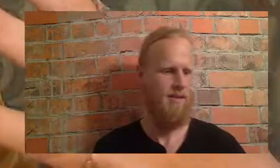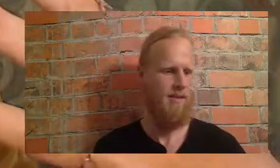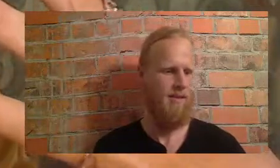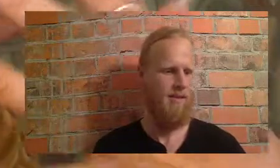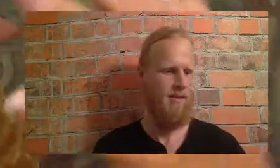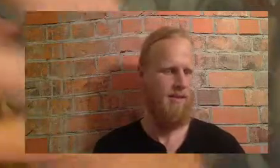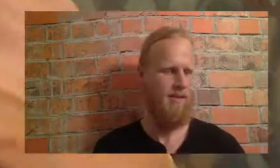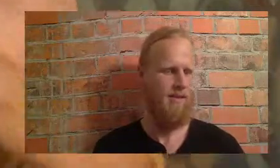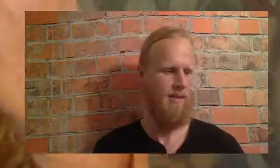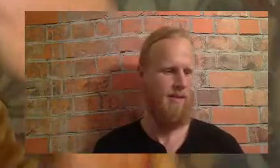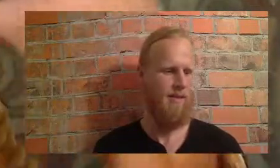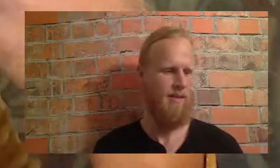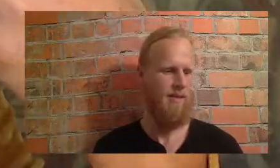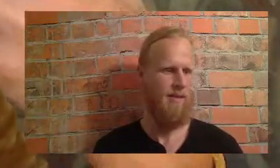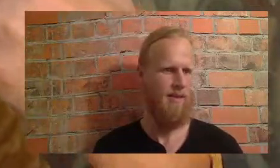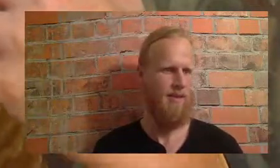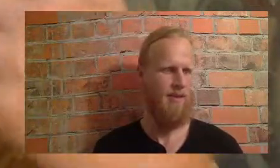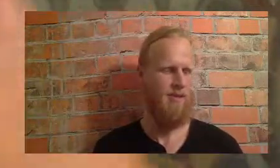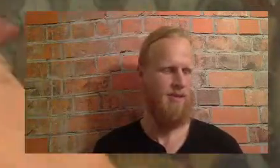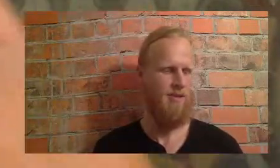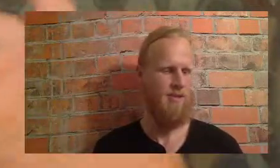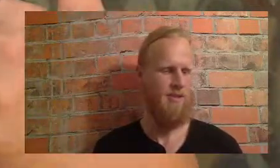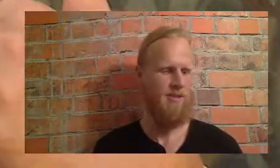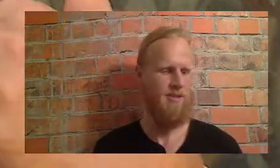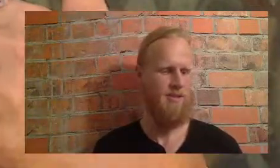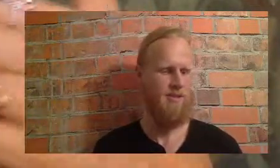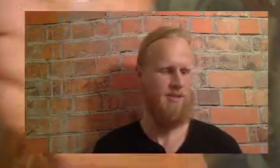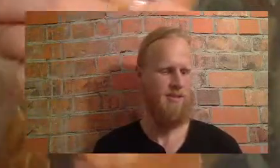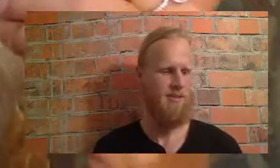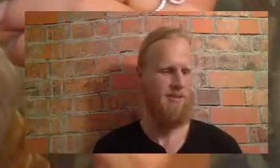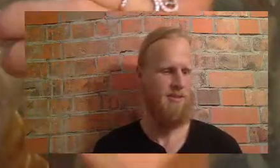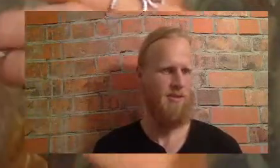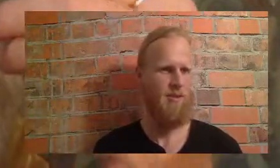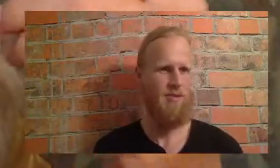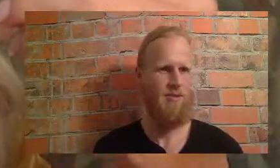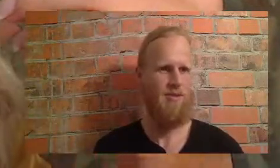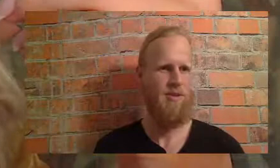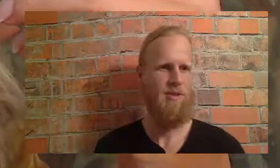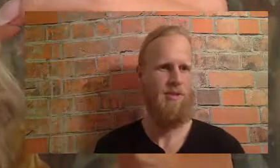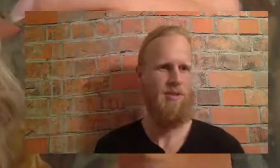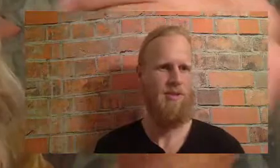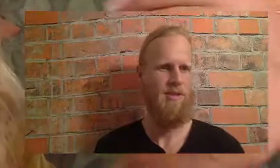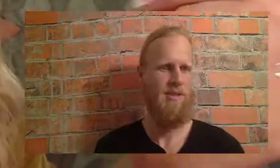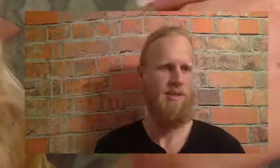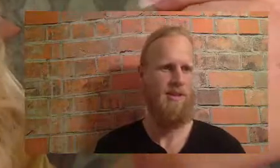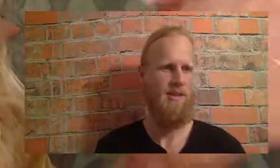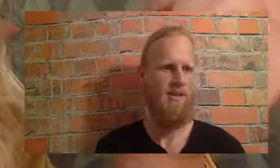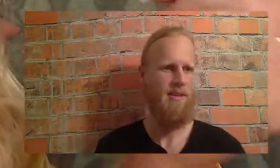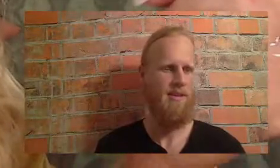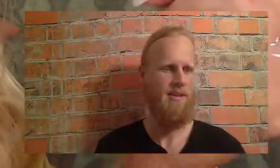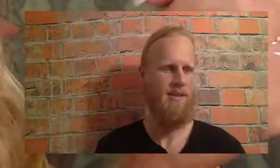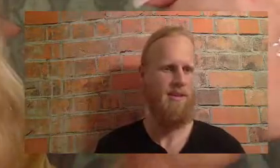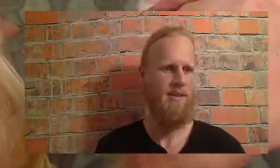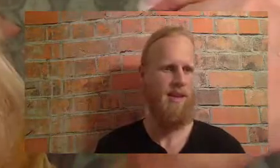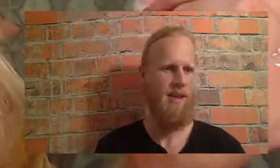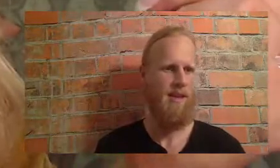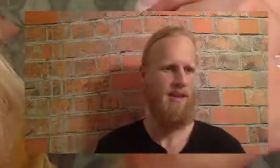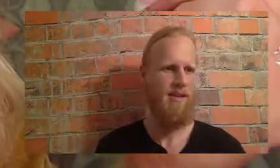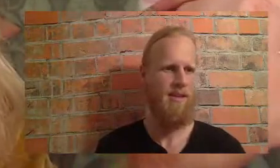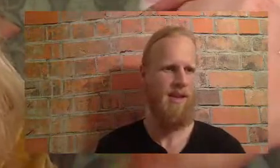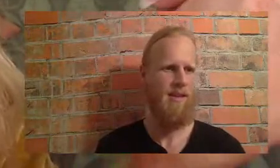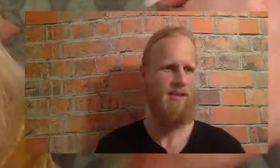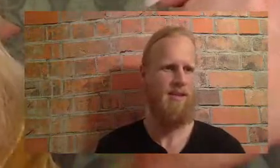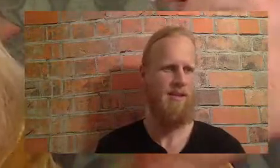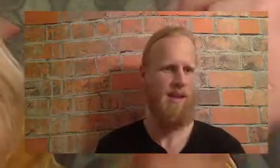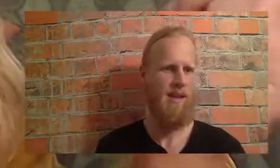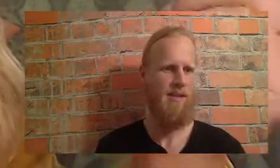semi-psychedelic experience going on, because the neurons in your brain are actually talking to the neurons in your heart and body. And you